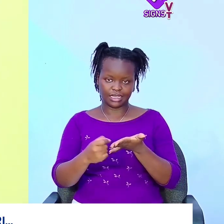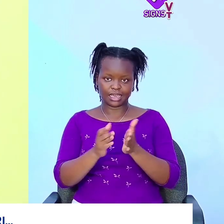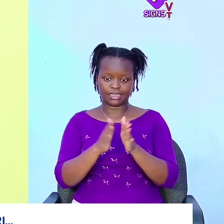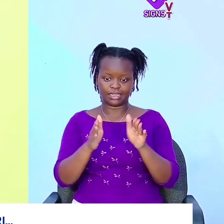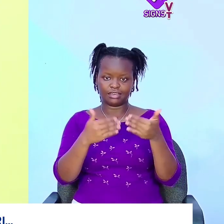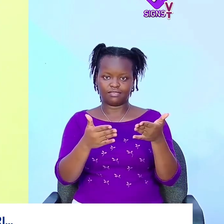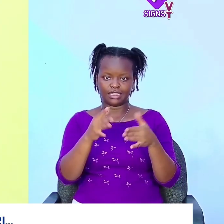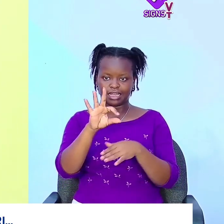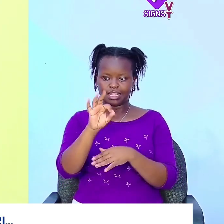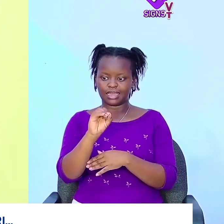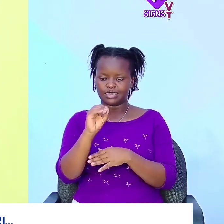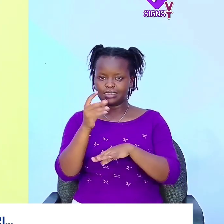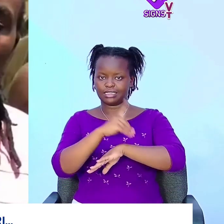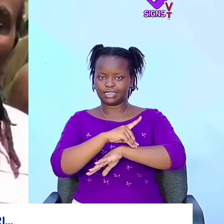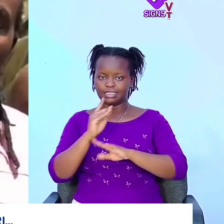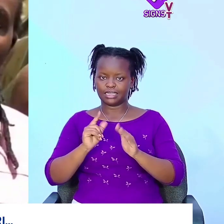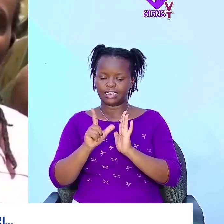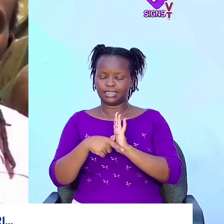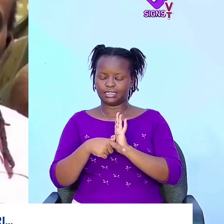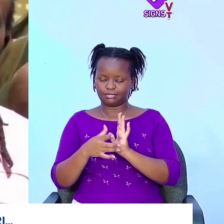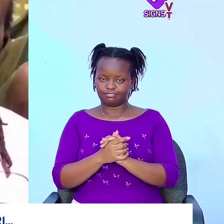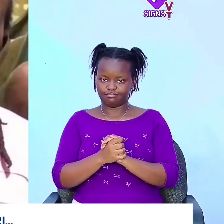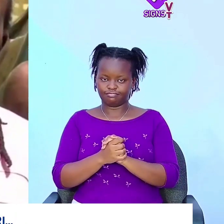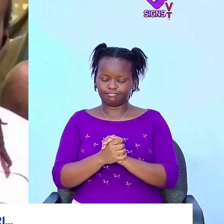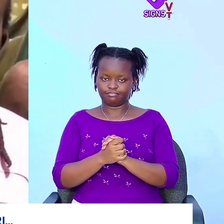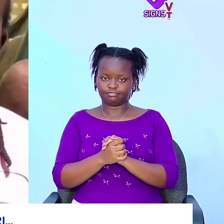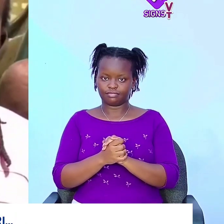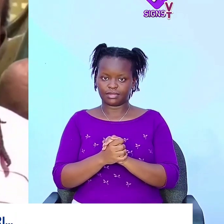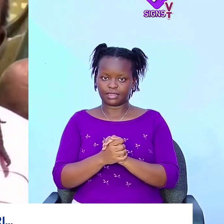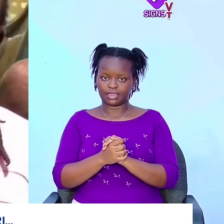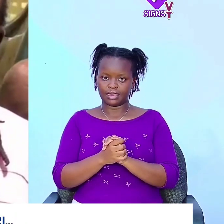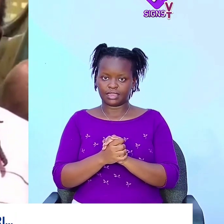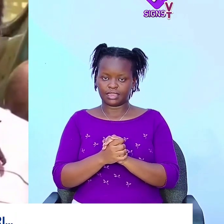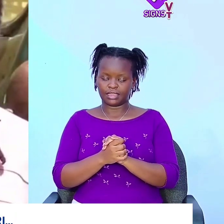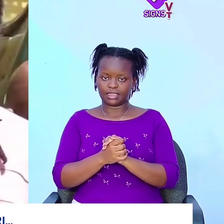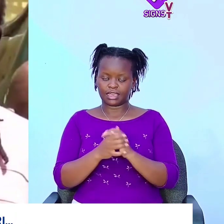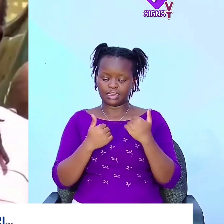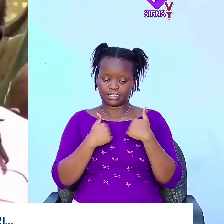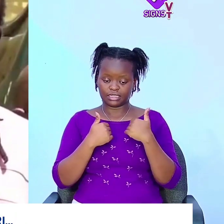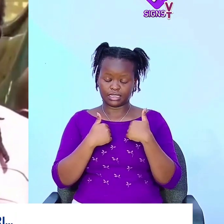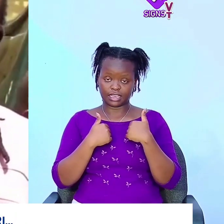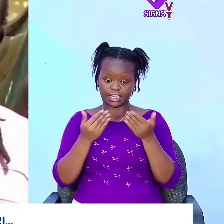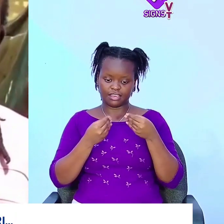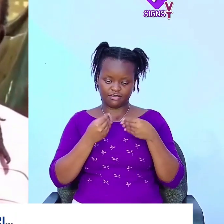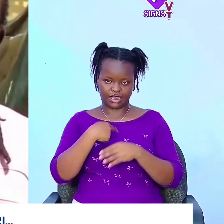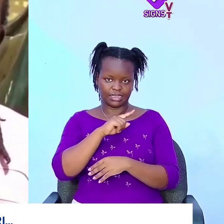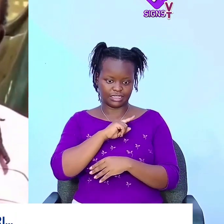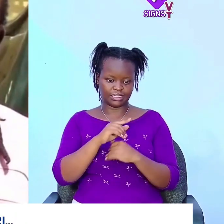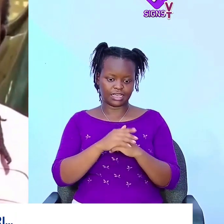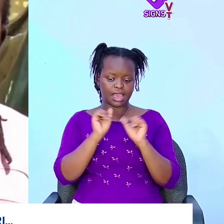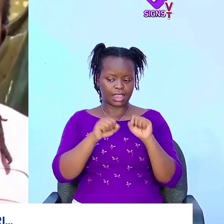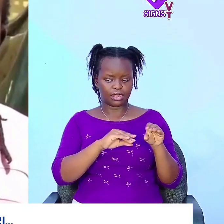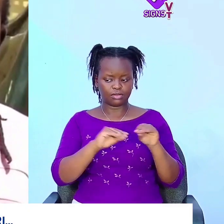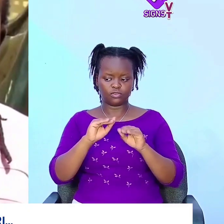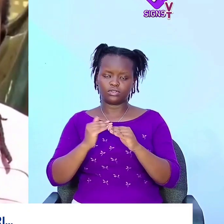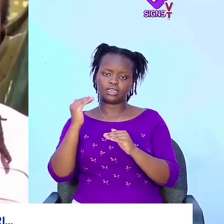after 30 days stay of execution. And the verdict has given us a sense of accountability and closure. Now at least we can move to the next